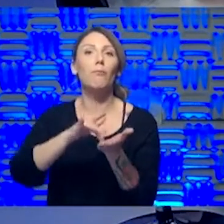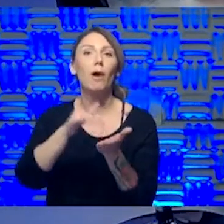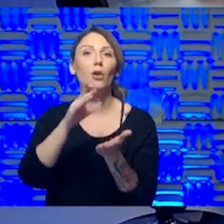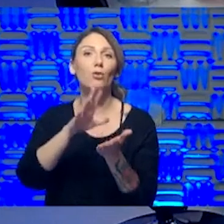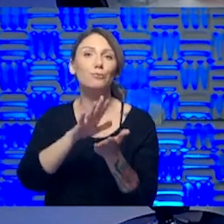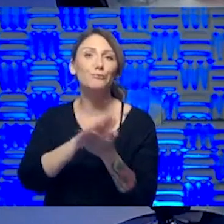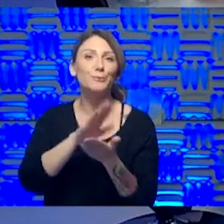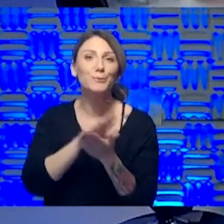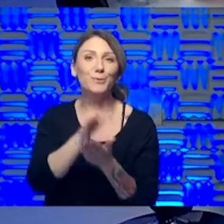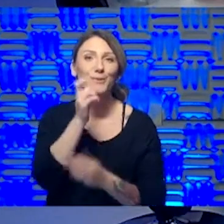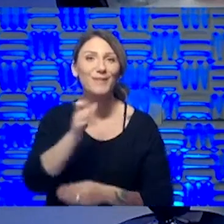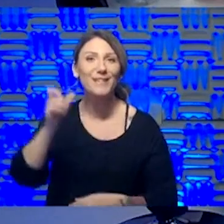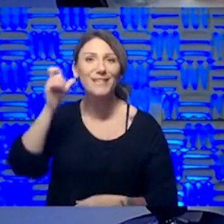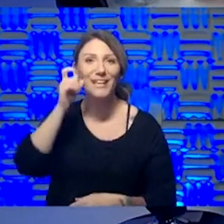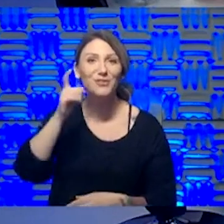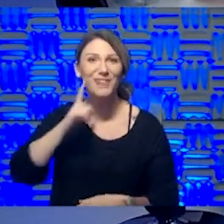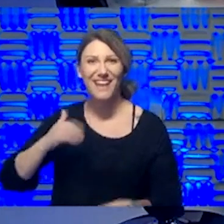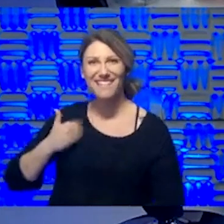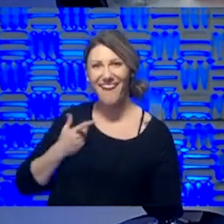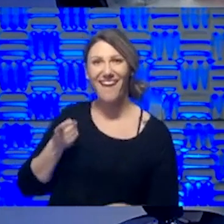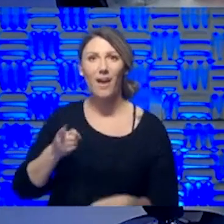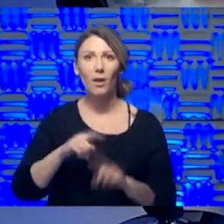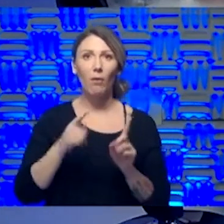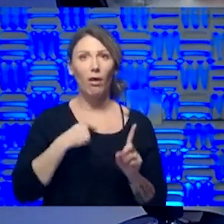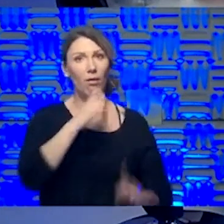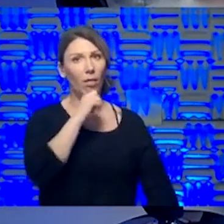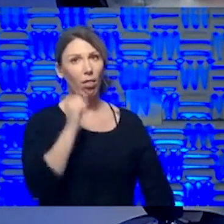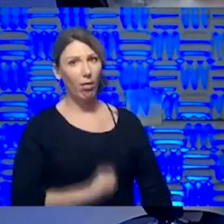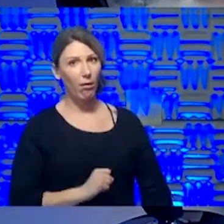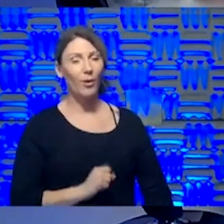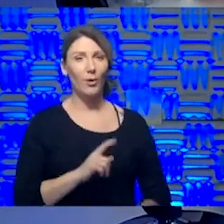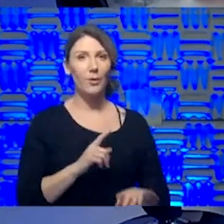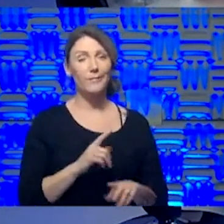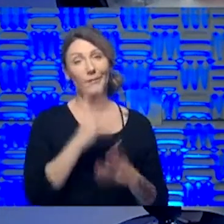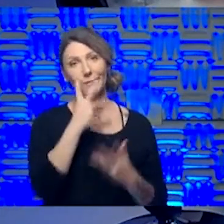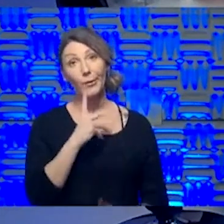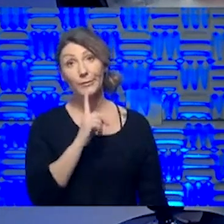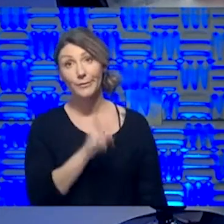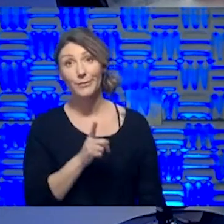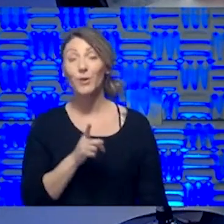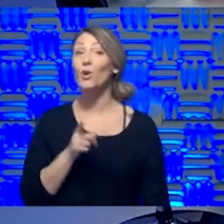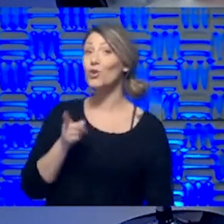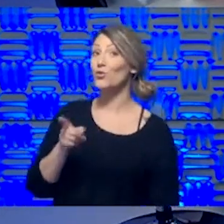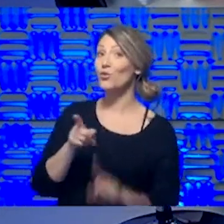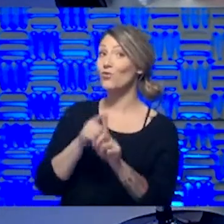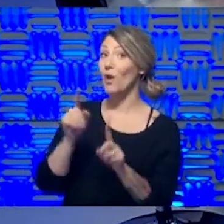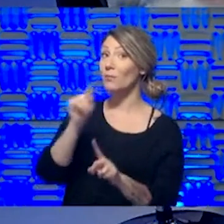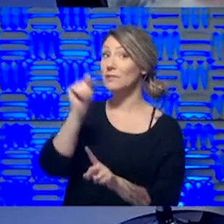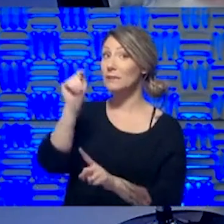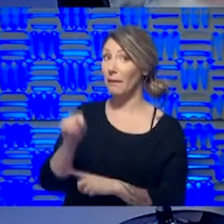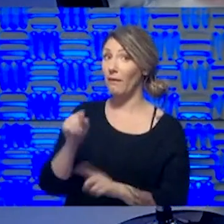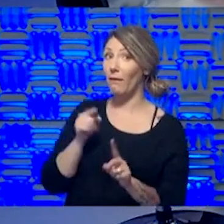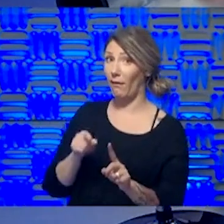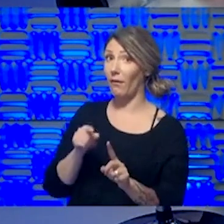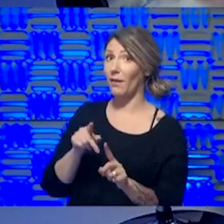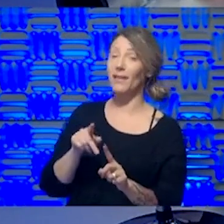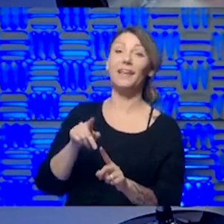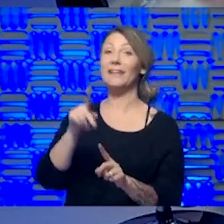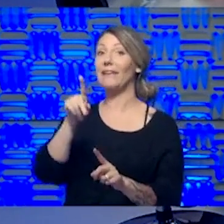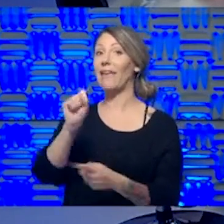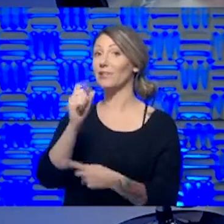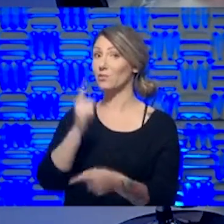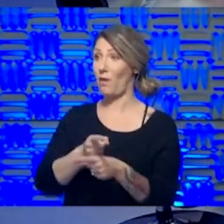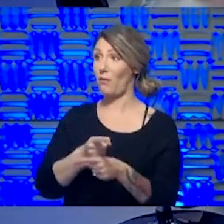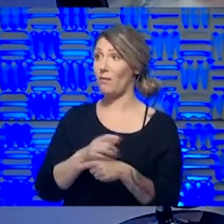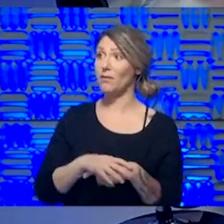I, on the other hand, look like it's been decades ago, which is unfortunately is true. You're a Topeka guy. I mean, you're born and raised in Topeka, Kansas,